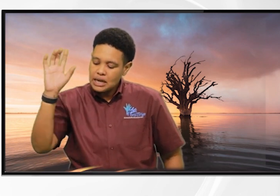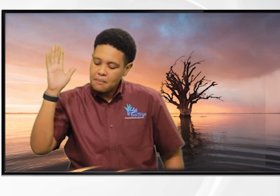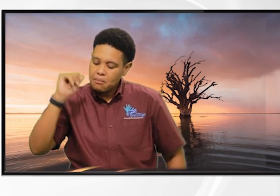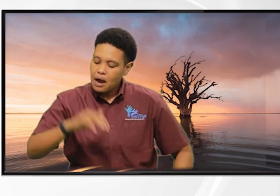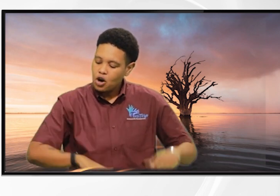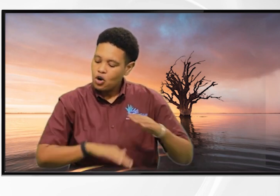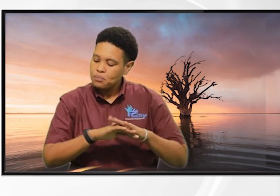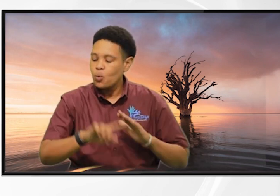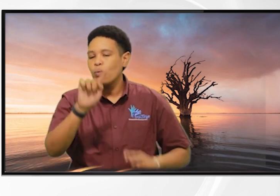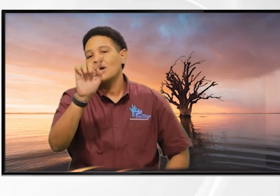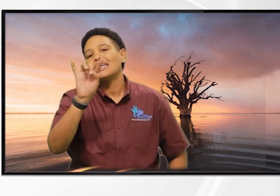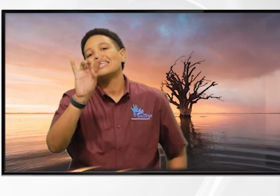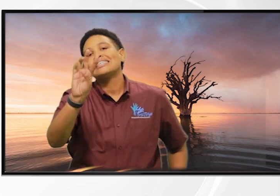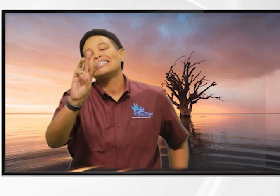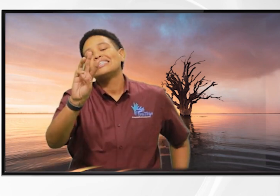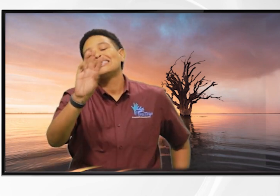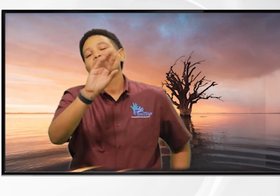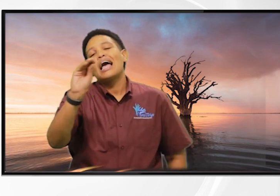by up to